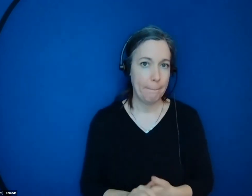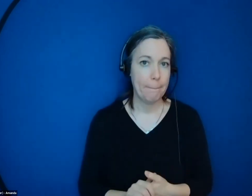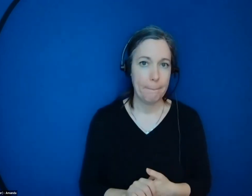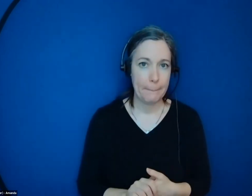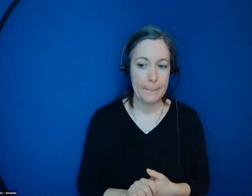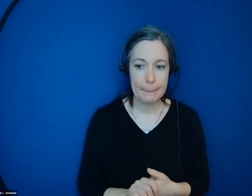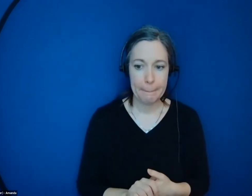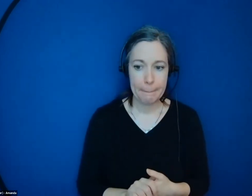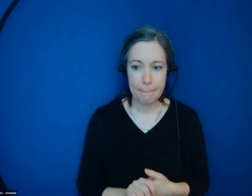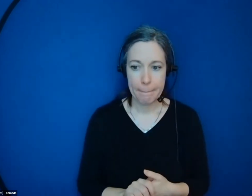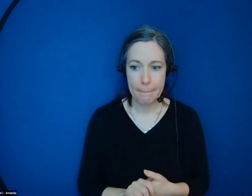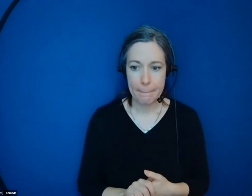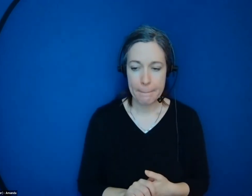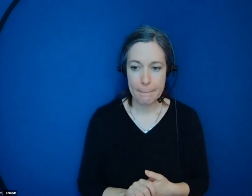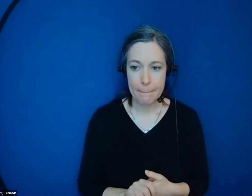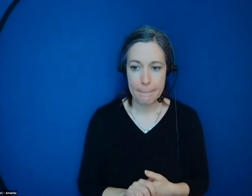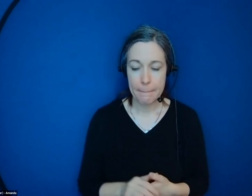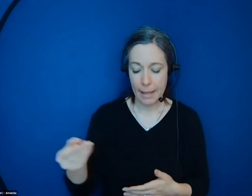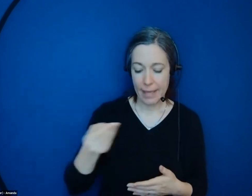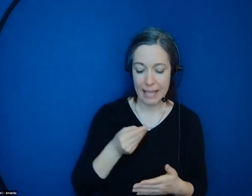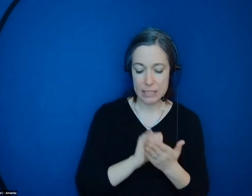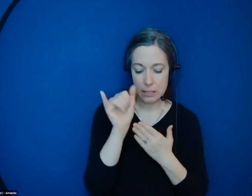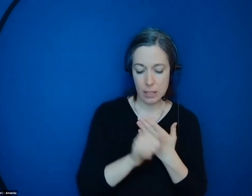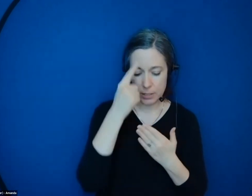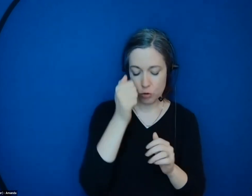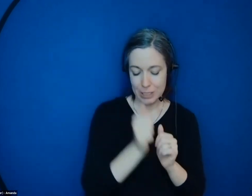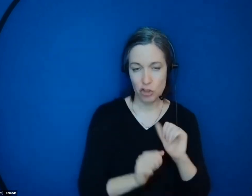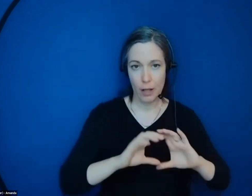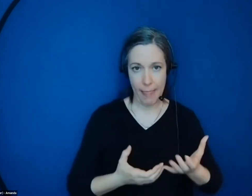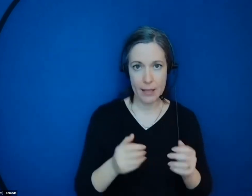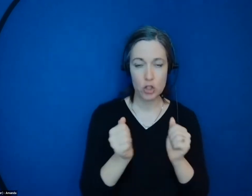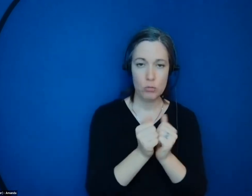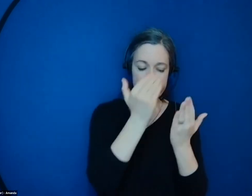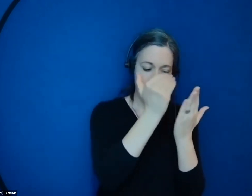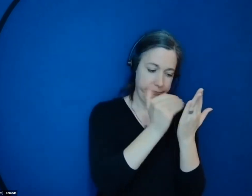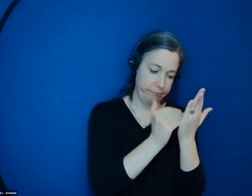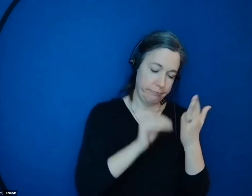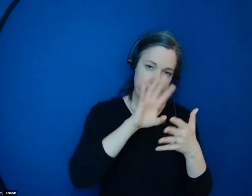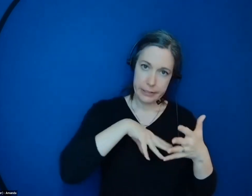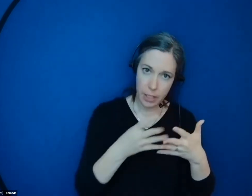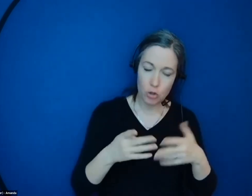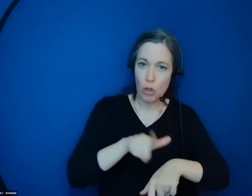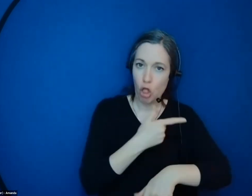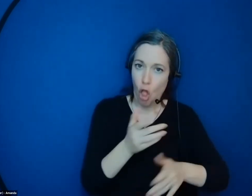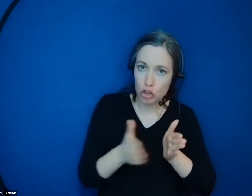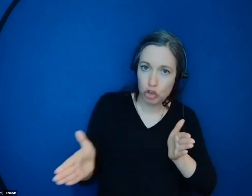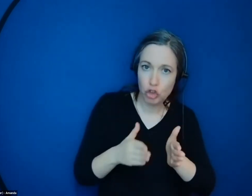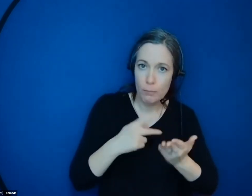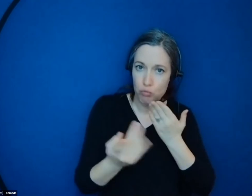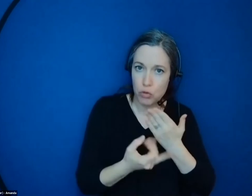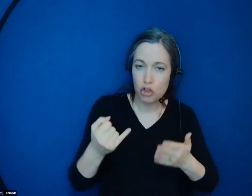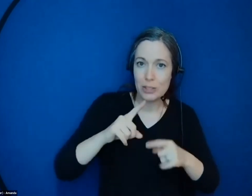And they like we get a syllabus for each class has all the due dates of all the long term projects and stuff. And then